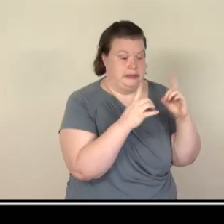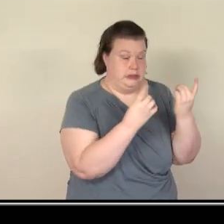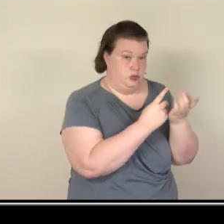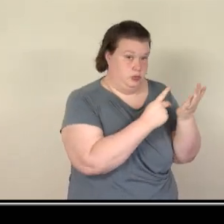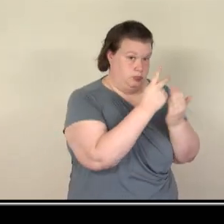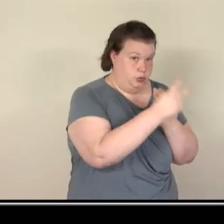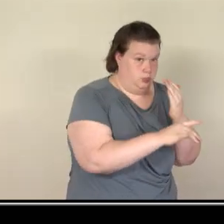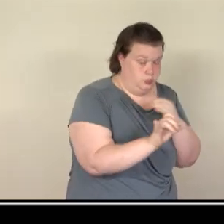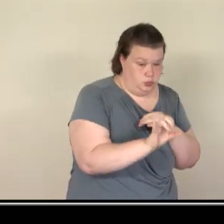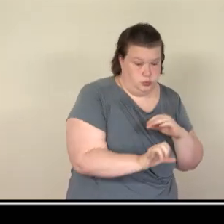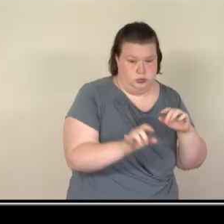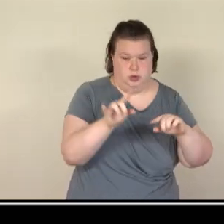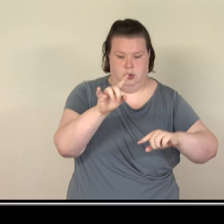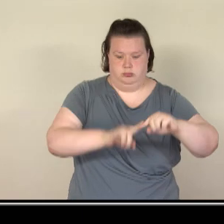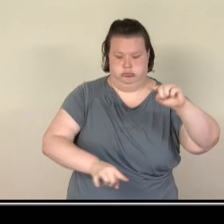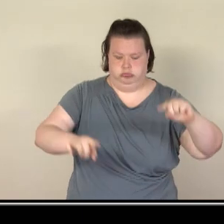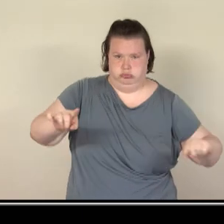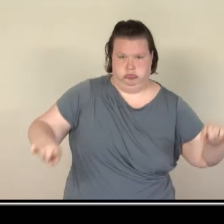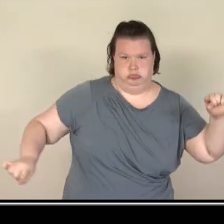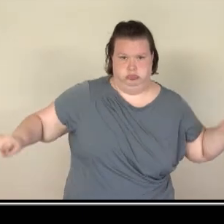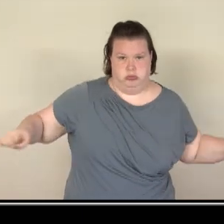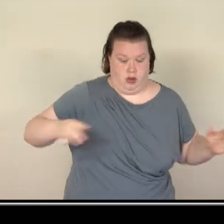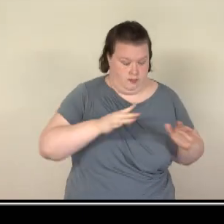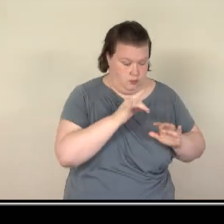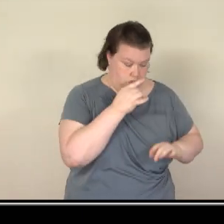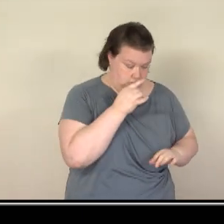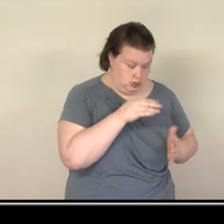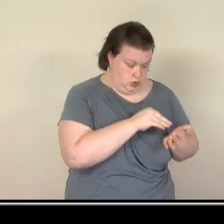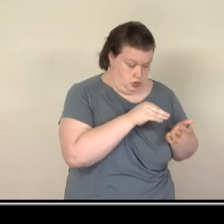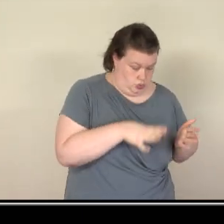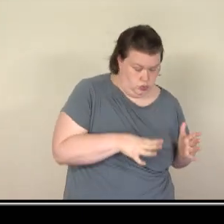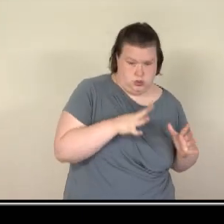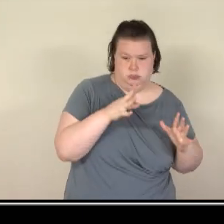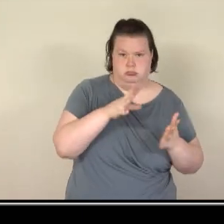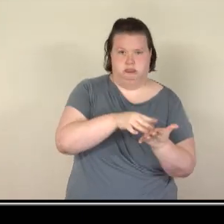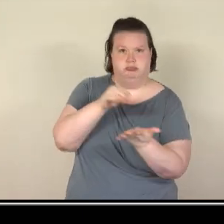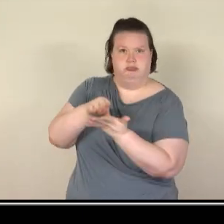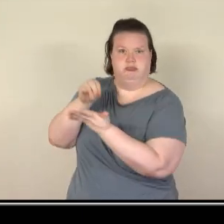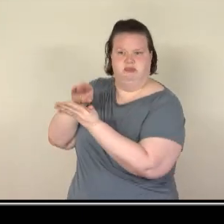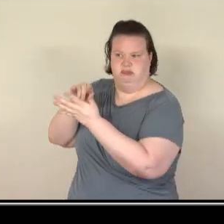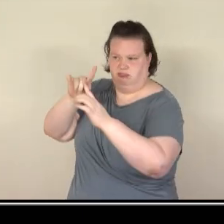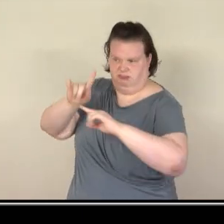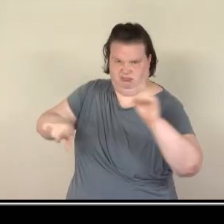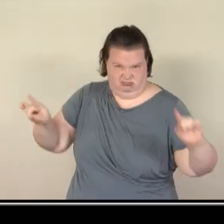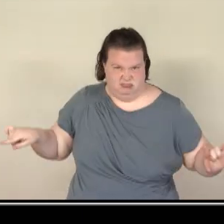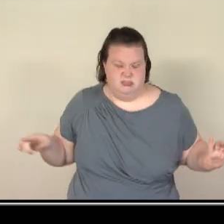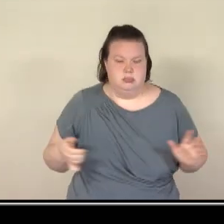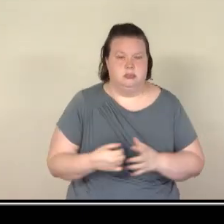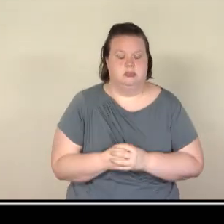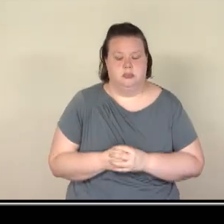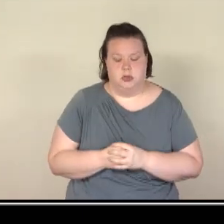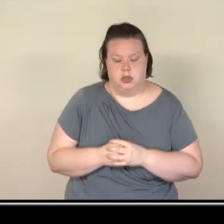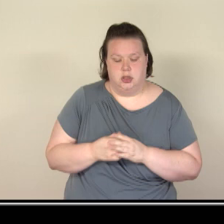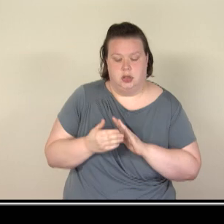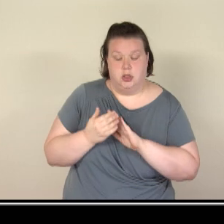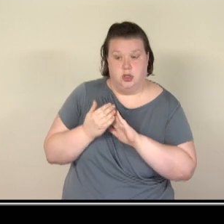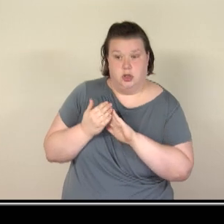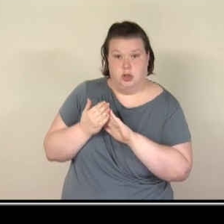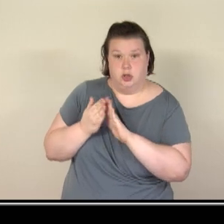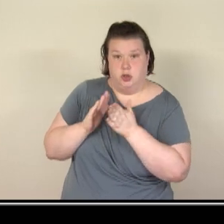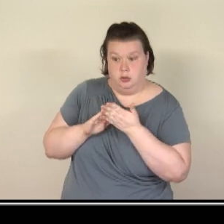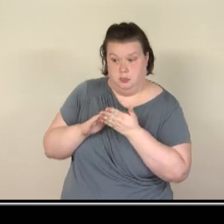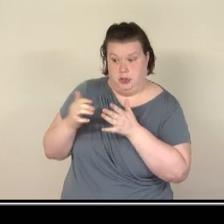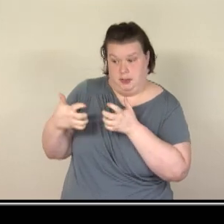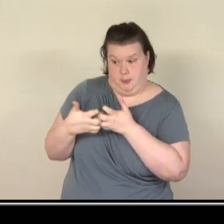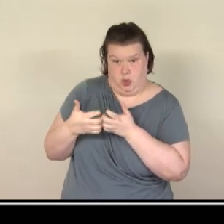to provide a wide range of summer learning opportunities for our students. Some of our community partners